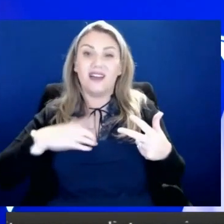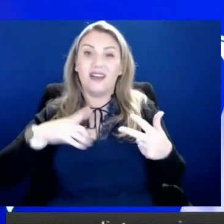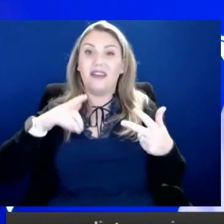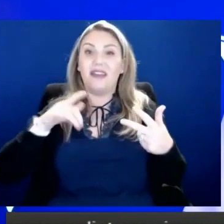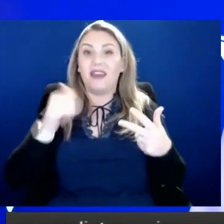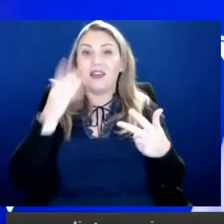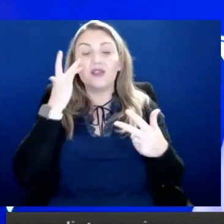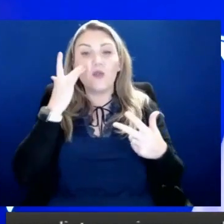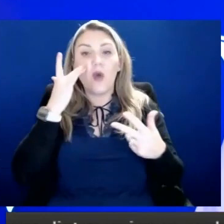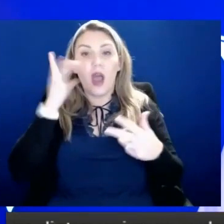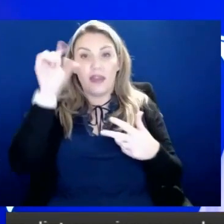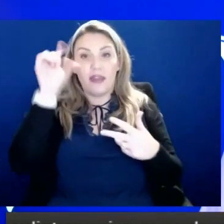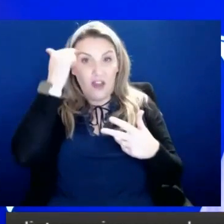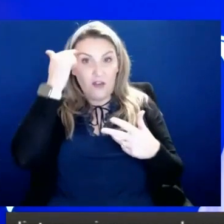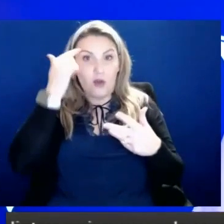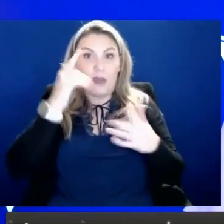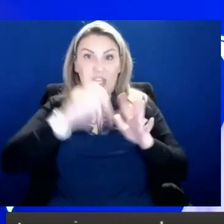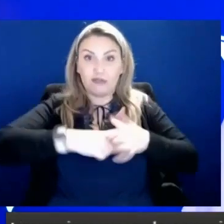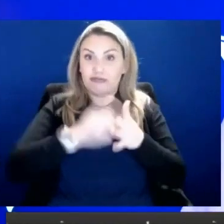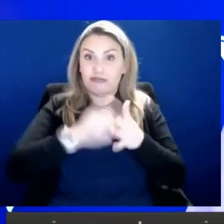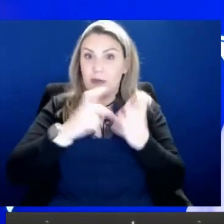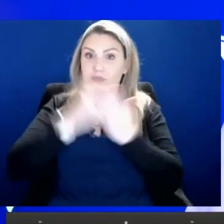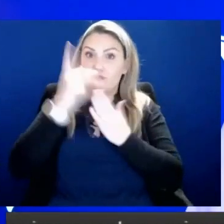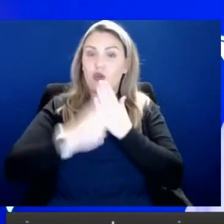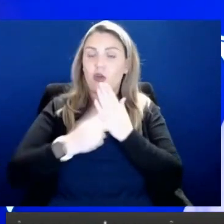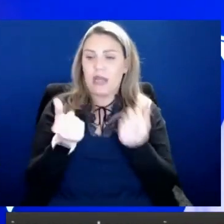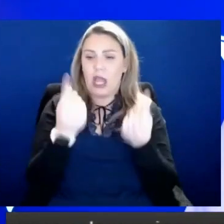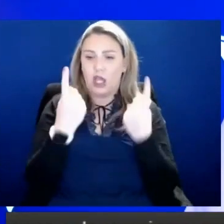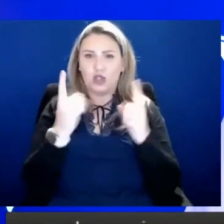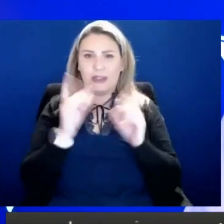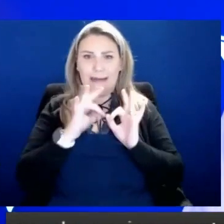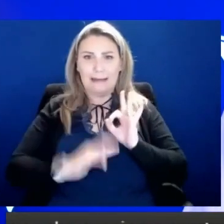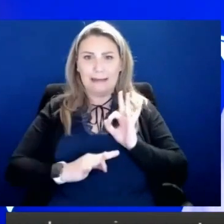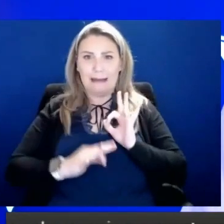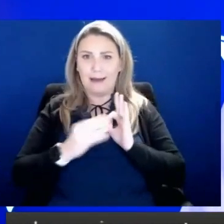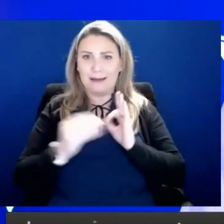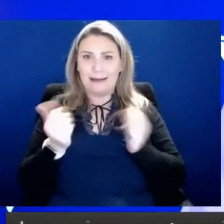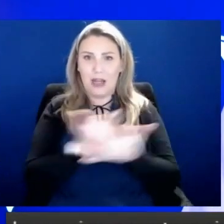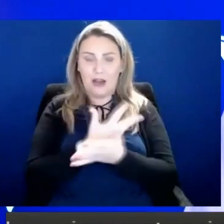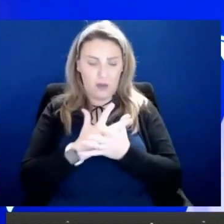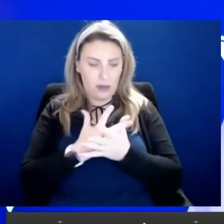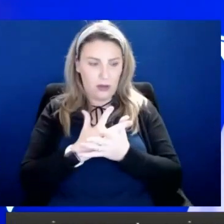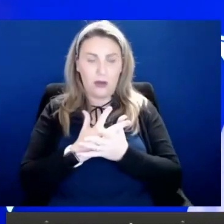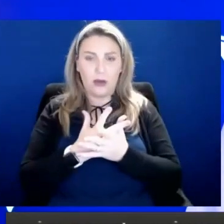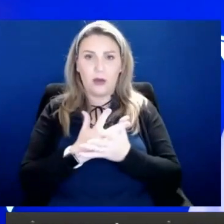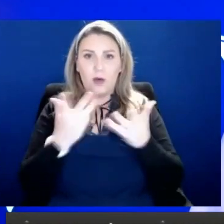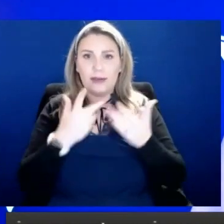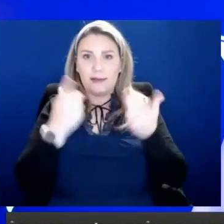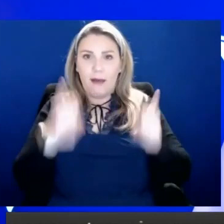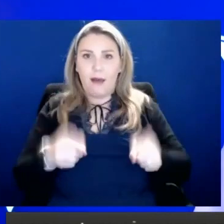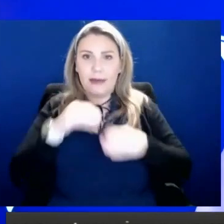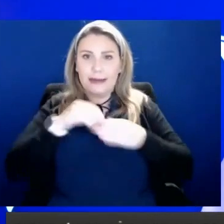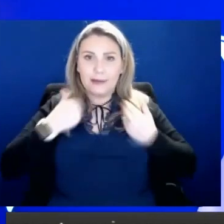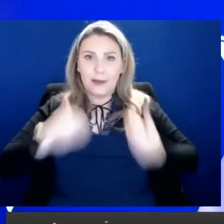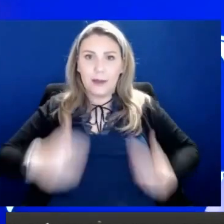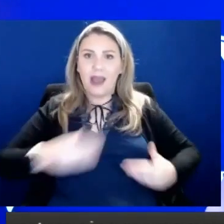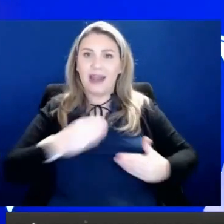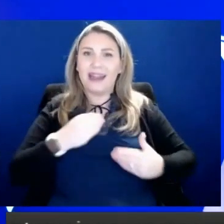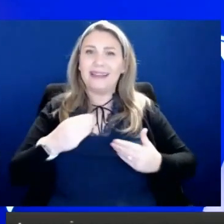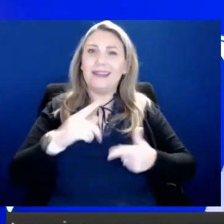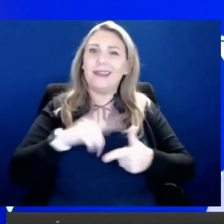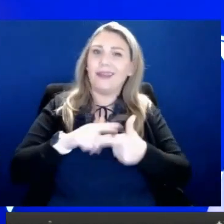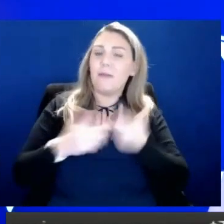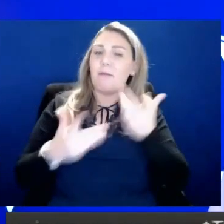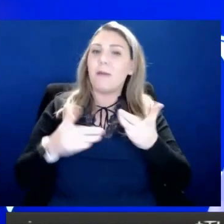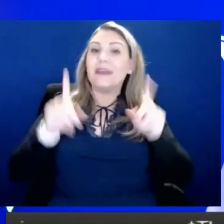to really understand those mechanisms, and then hopefully find, maybe diagnostic tests to help lead into